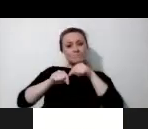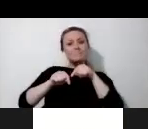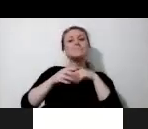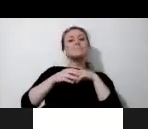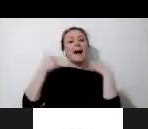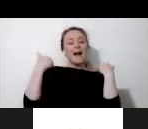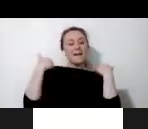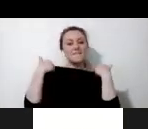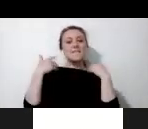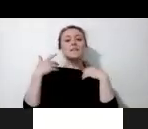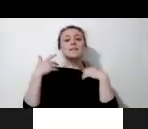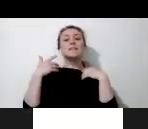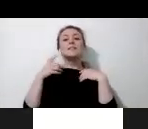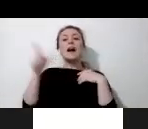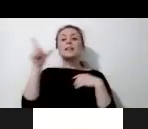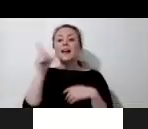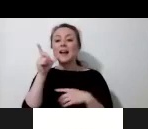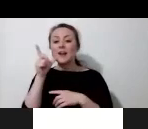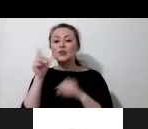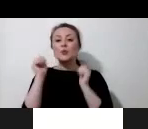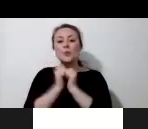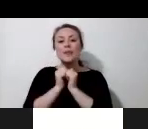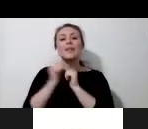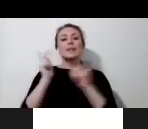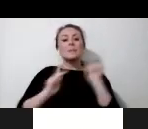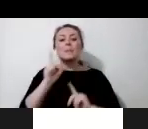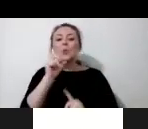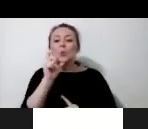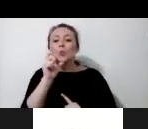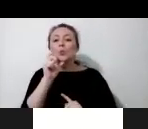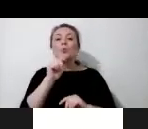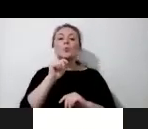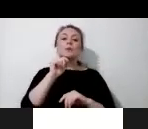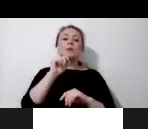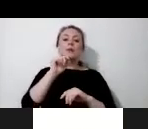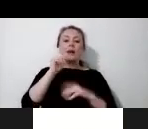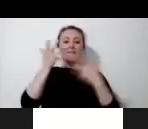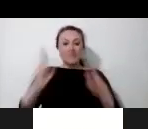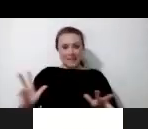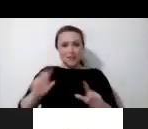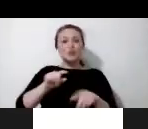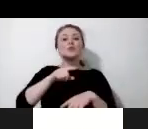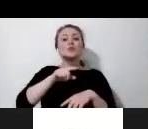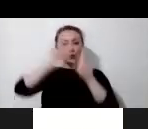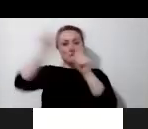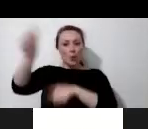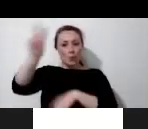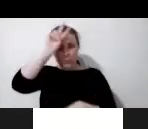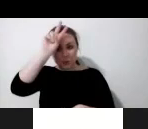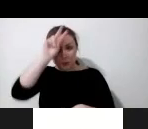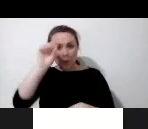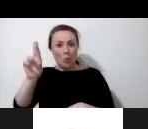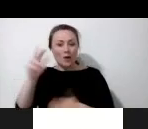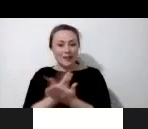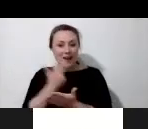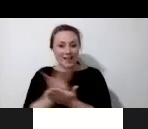in which all the alumni or anybody that's been to Peru or all they've been to Ghana, we meet together. And